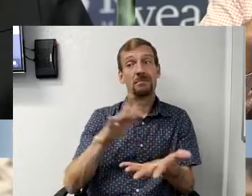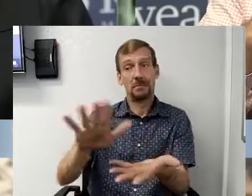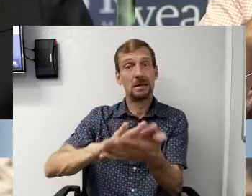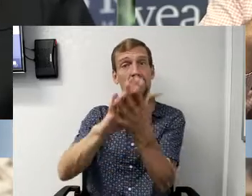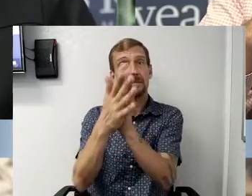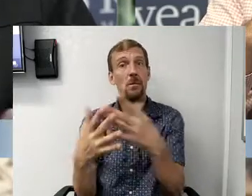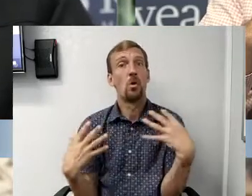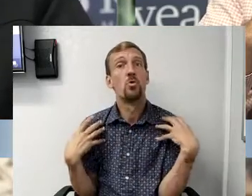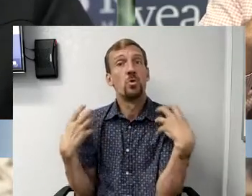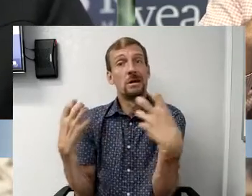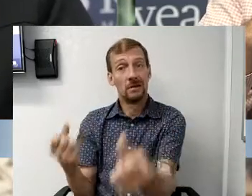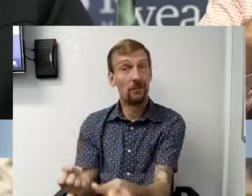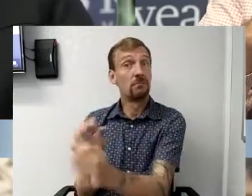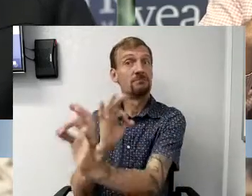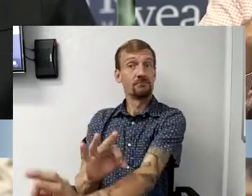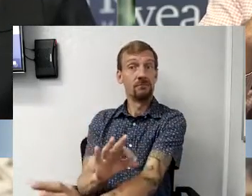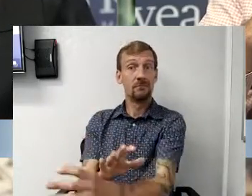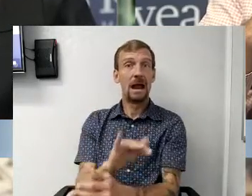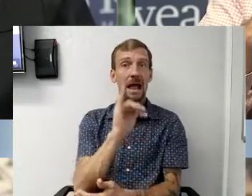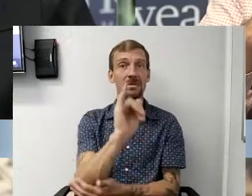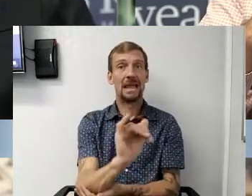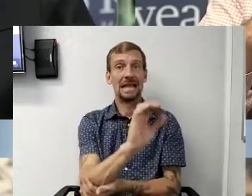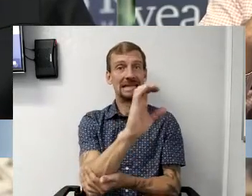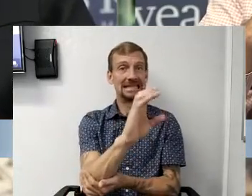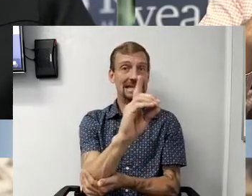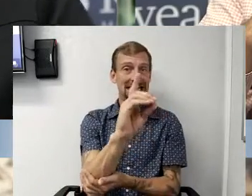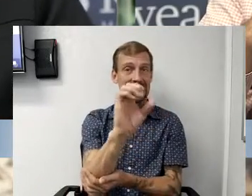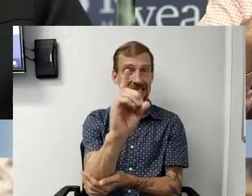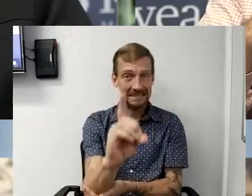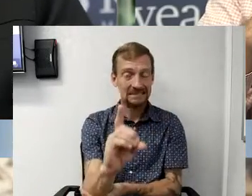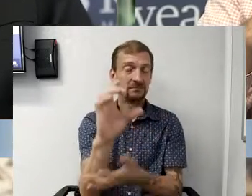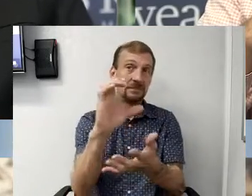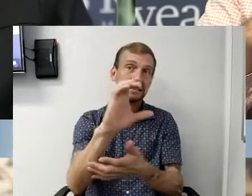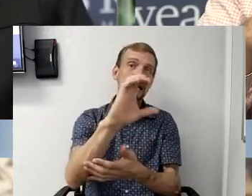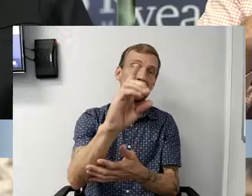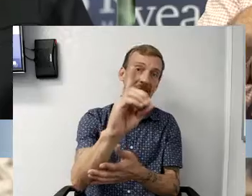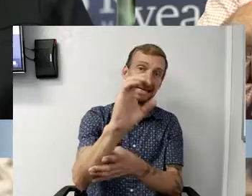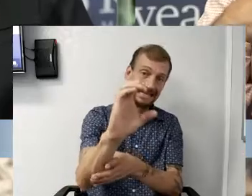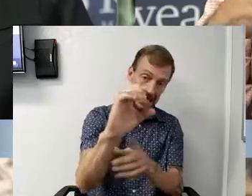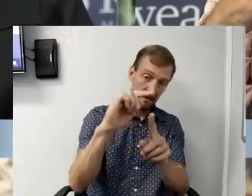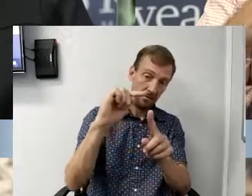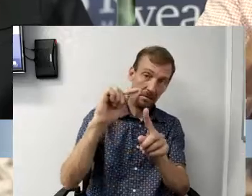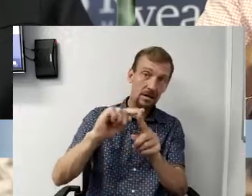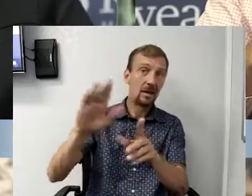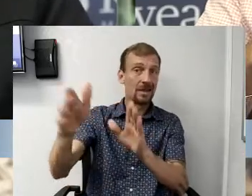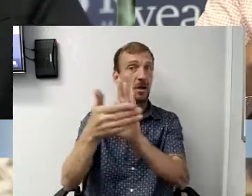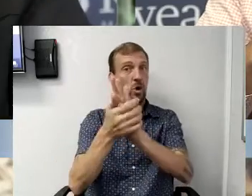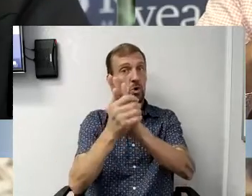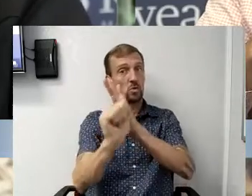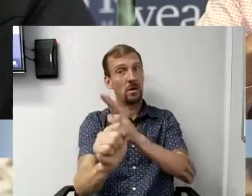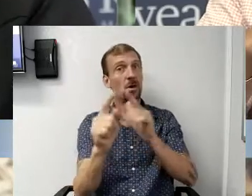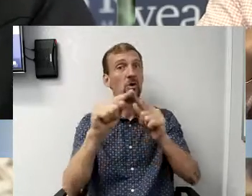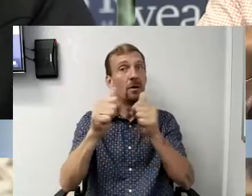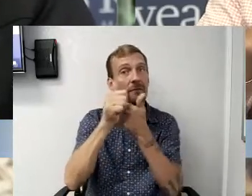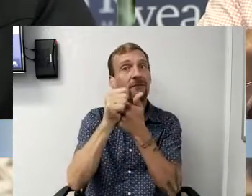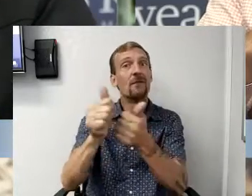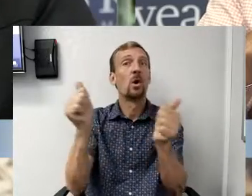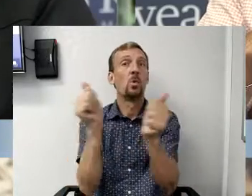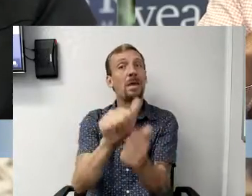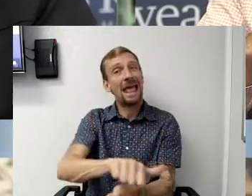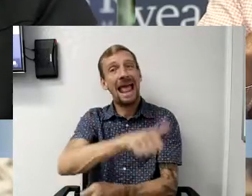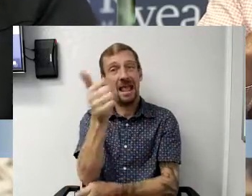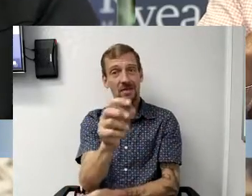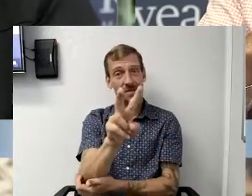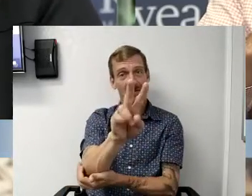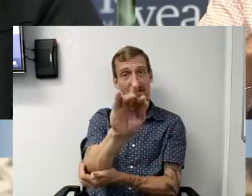recovered as well. So, and those are CDC strategies which align closely with viruses too. Mm-hmm. Okay, so if